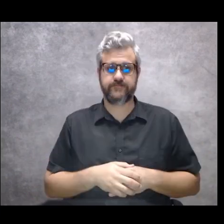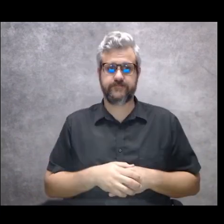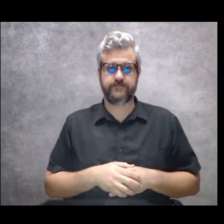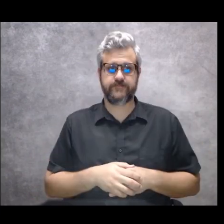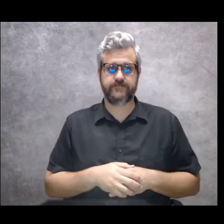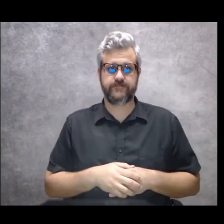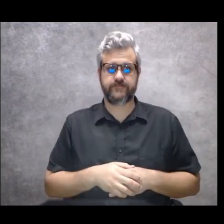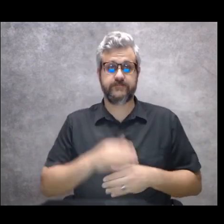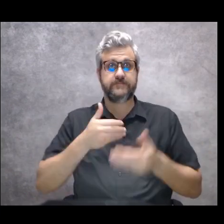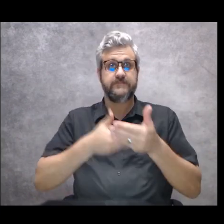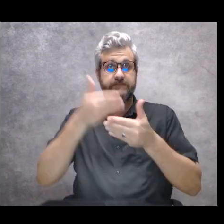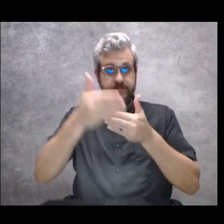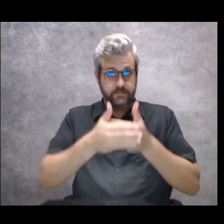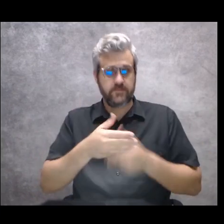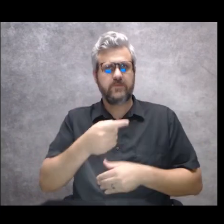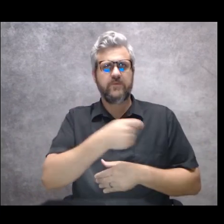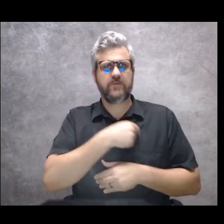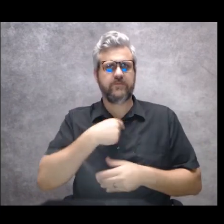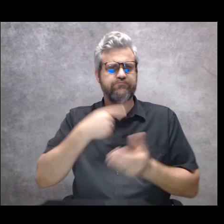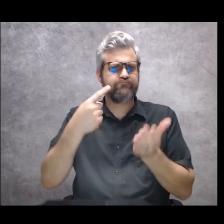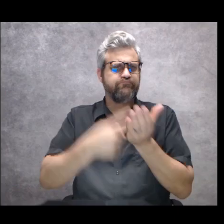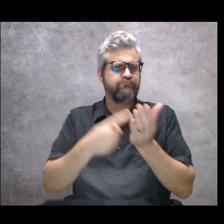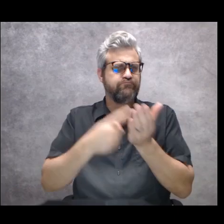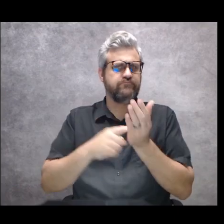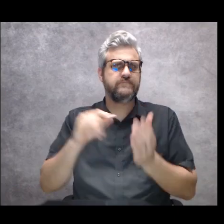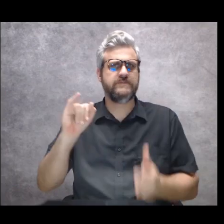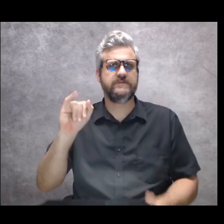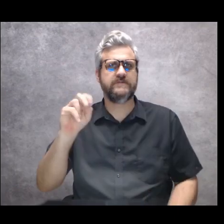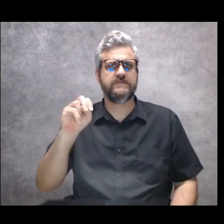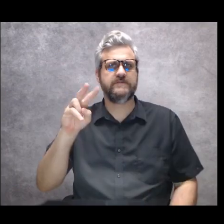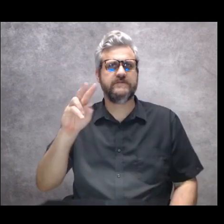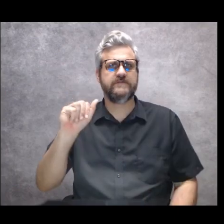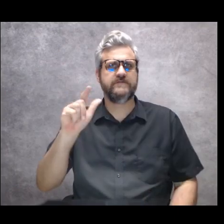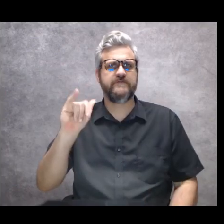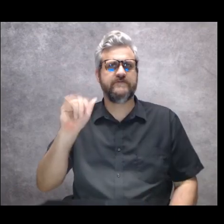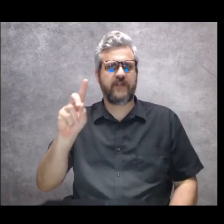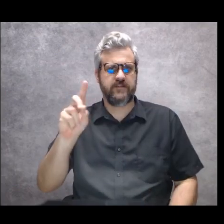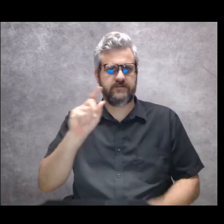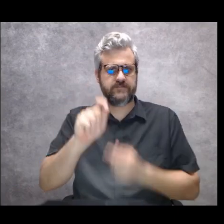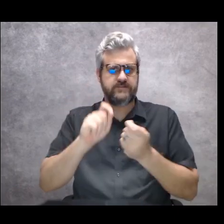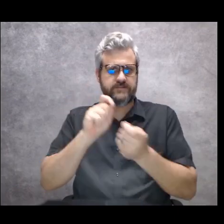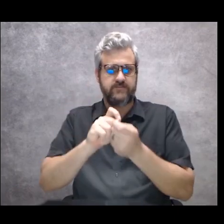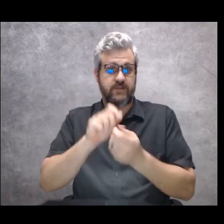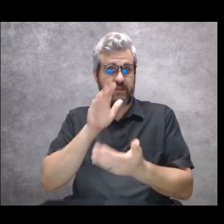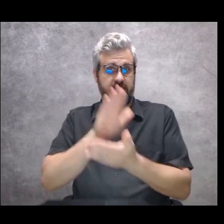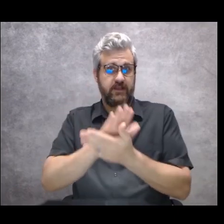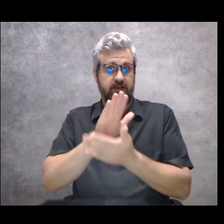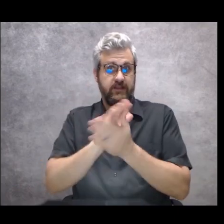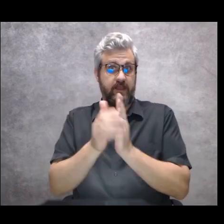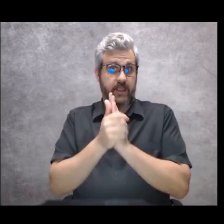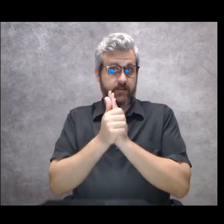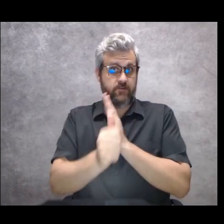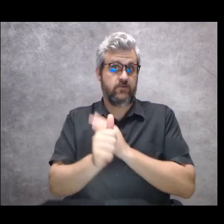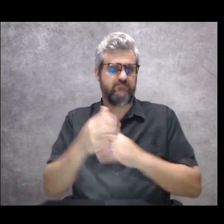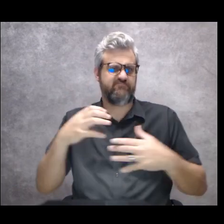Next, we will review the Invalid Specific Academic Aptitude, or SAA report.